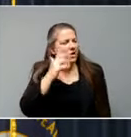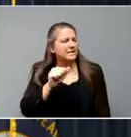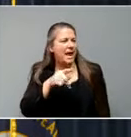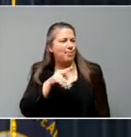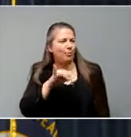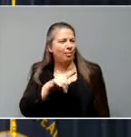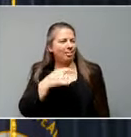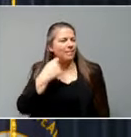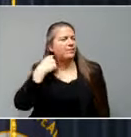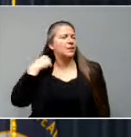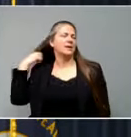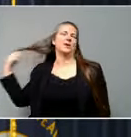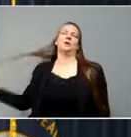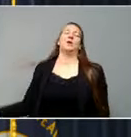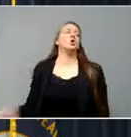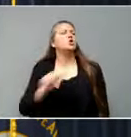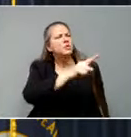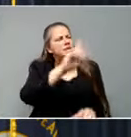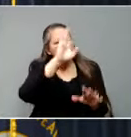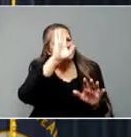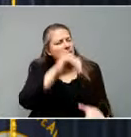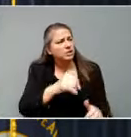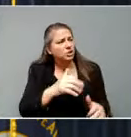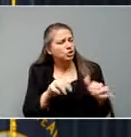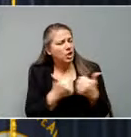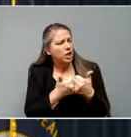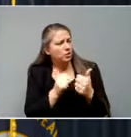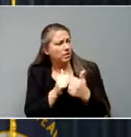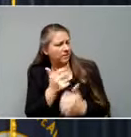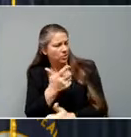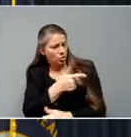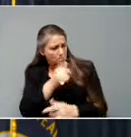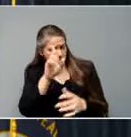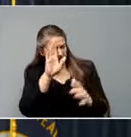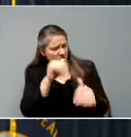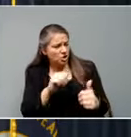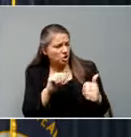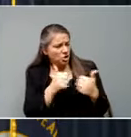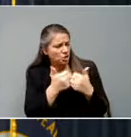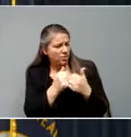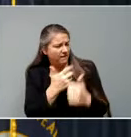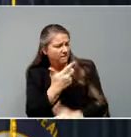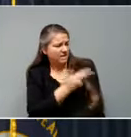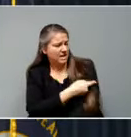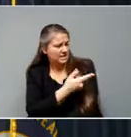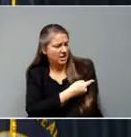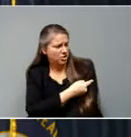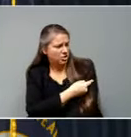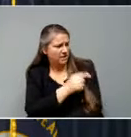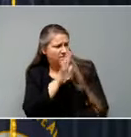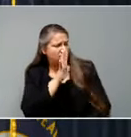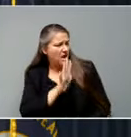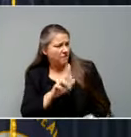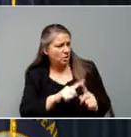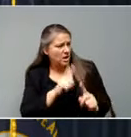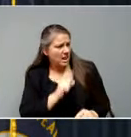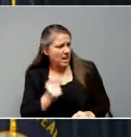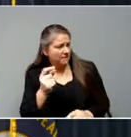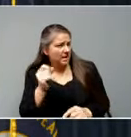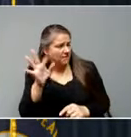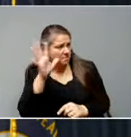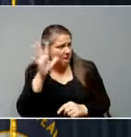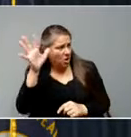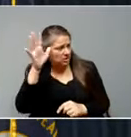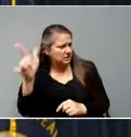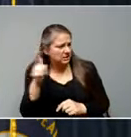Do you expect challenges with vaccination? Do you expect challenges with vaccination to 5 to 11-year-olds if their parents are more likely to be